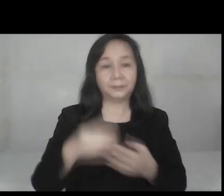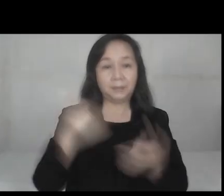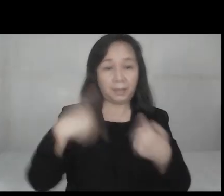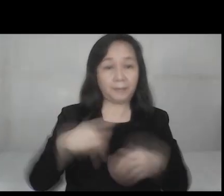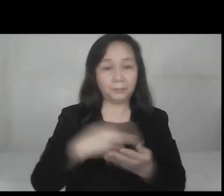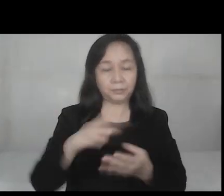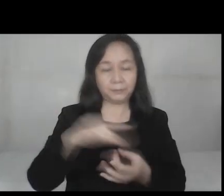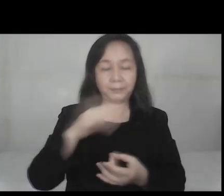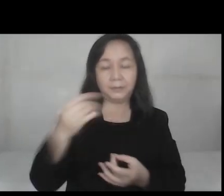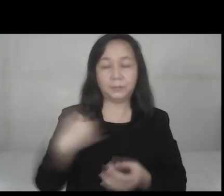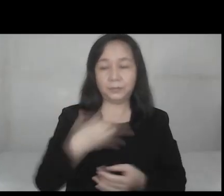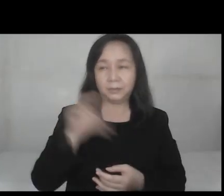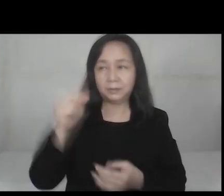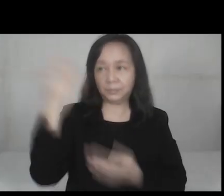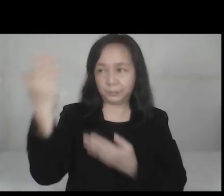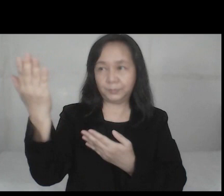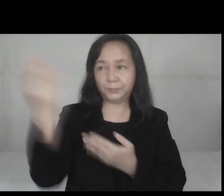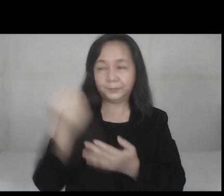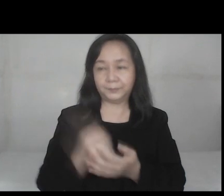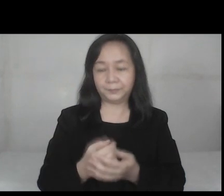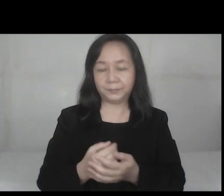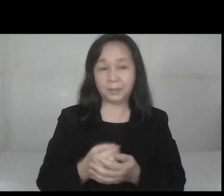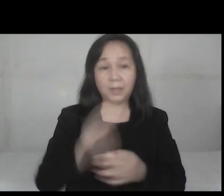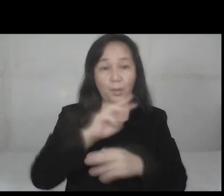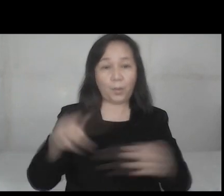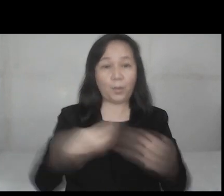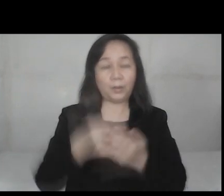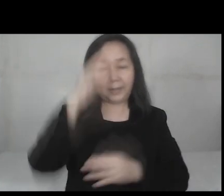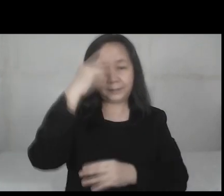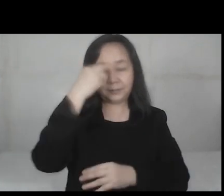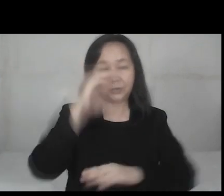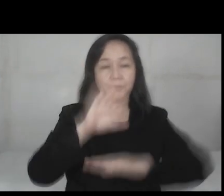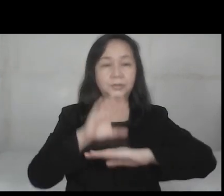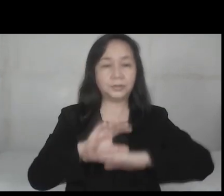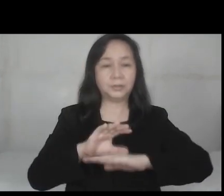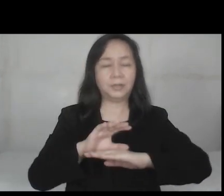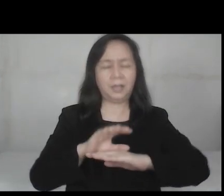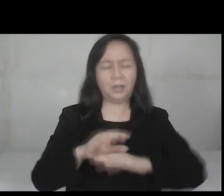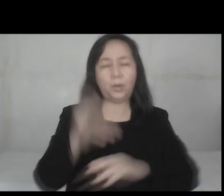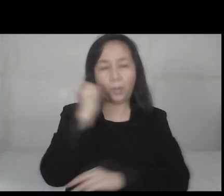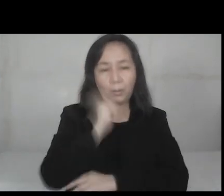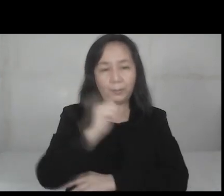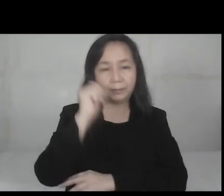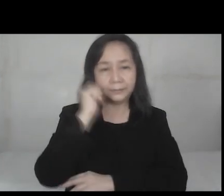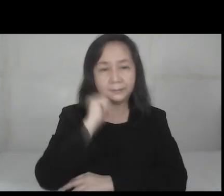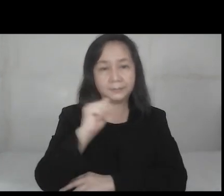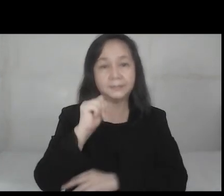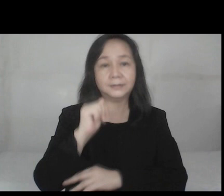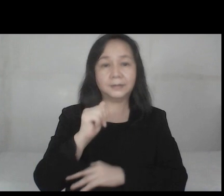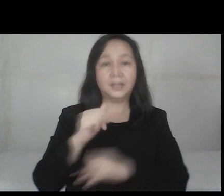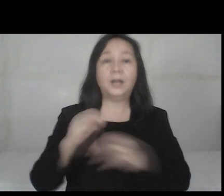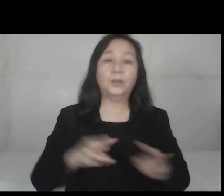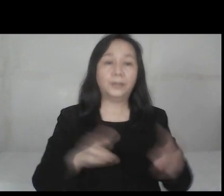Come, Holy Spirit, we need you. That the whole Catholic Church may be, at all times,